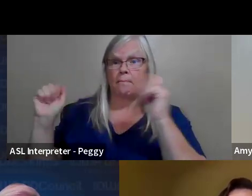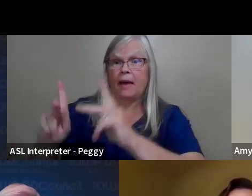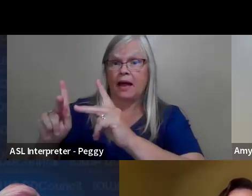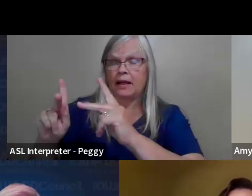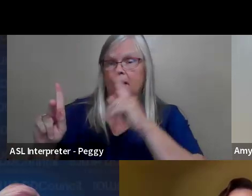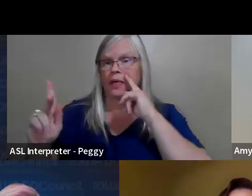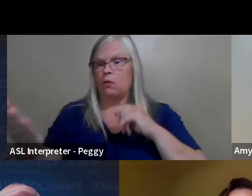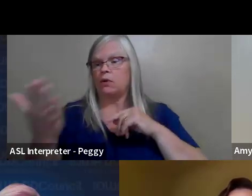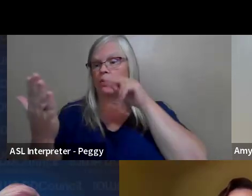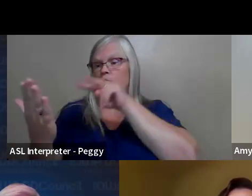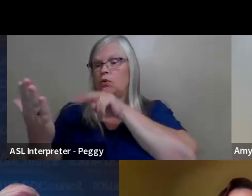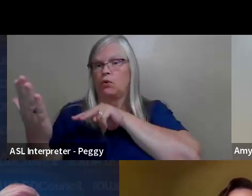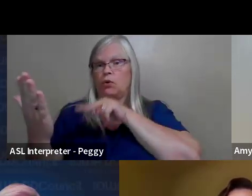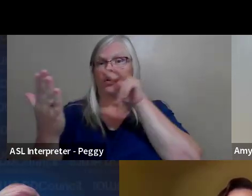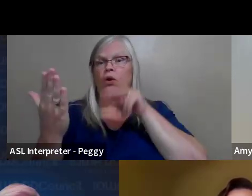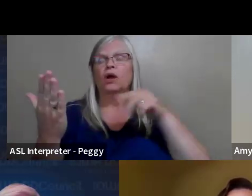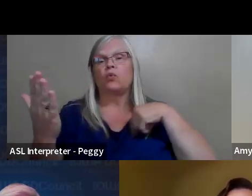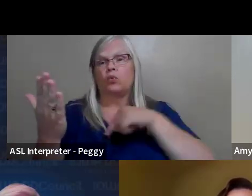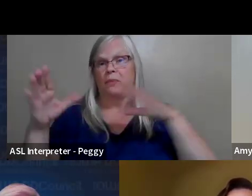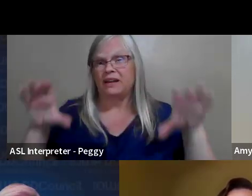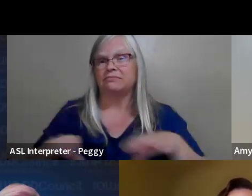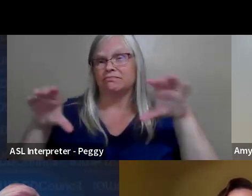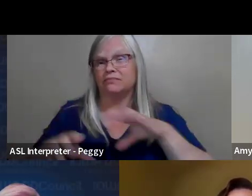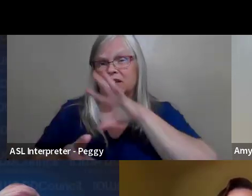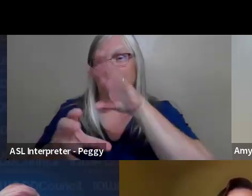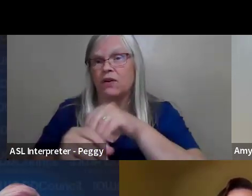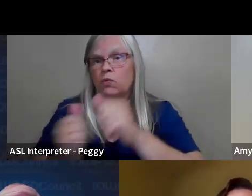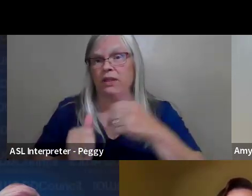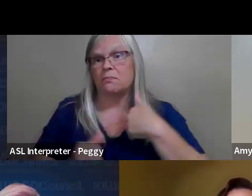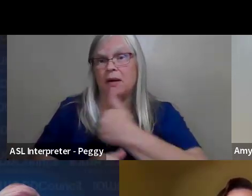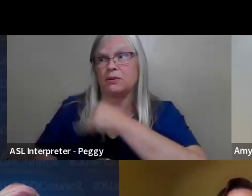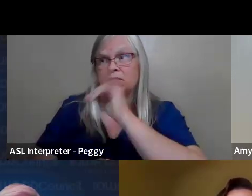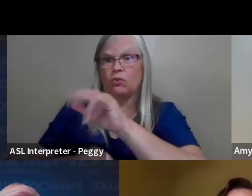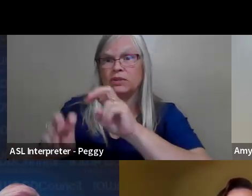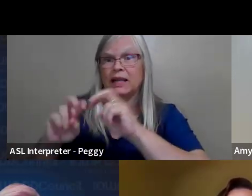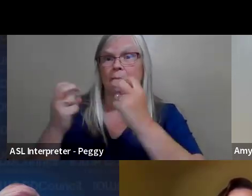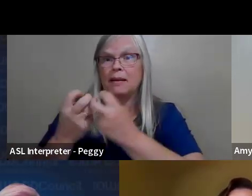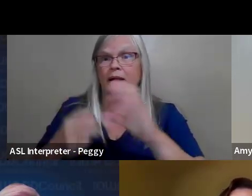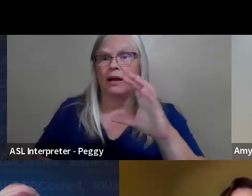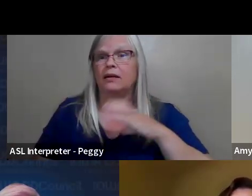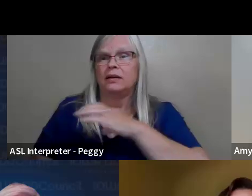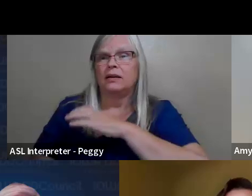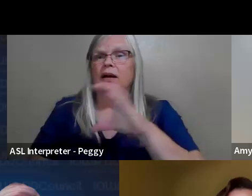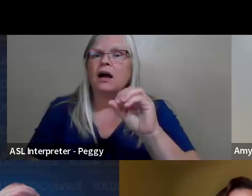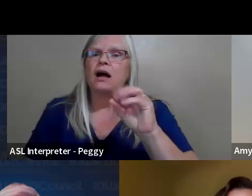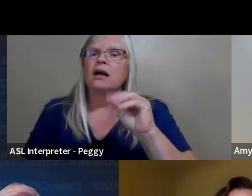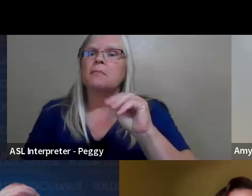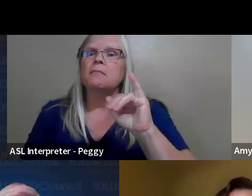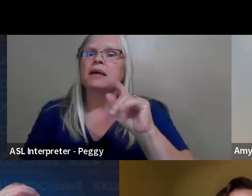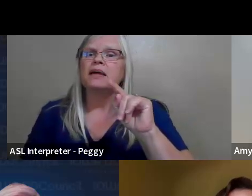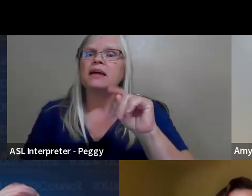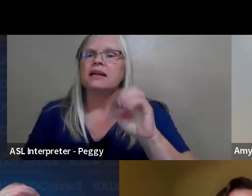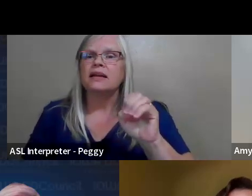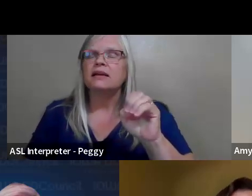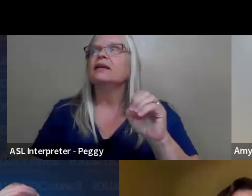bills, and we will be actively involved in meeting with members on those committees to make sure that the DD councils are